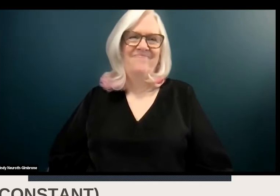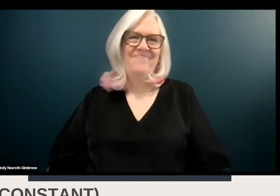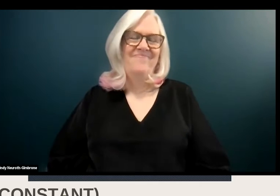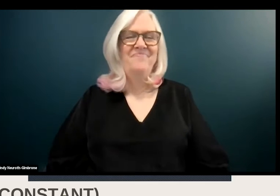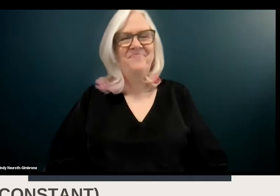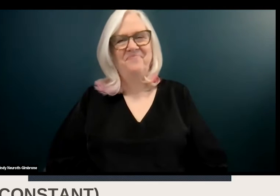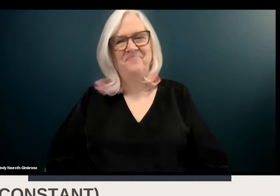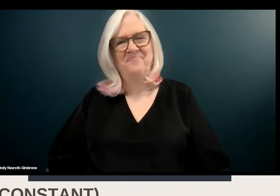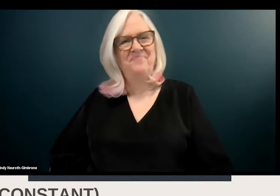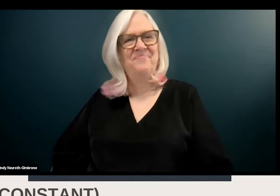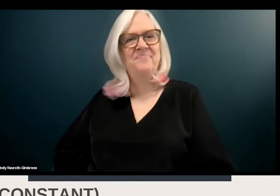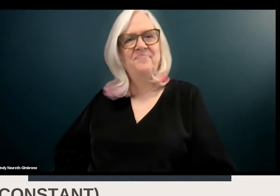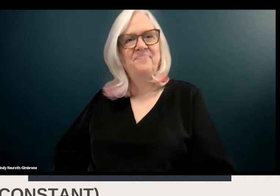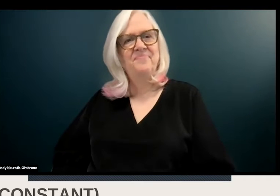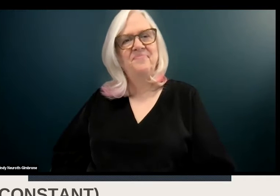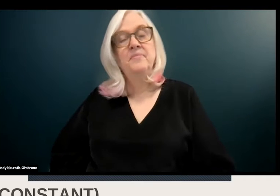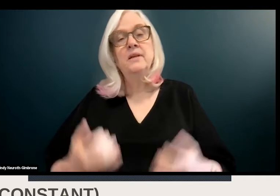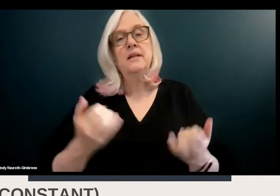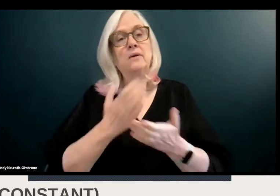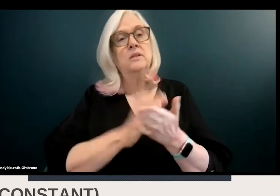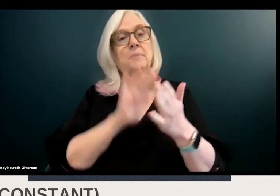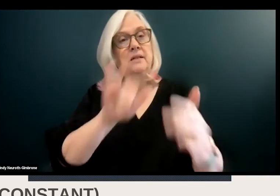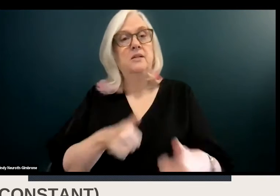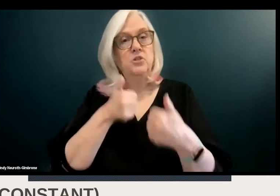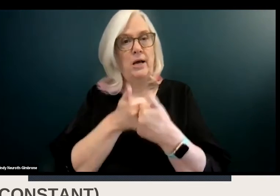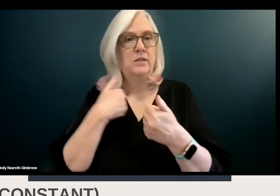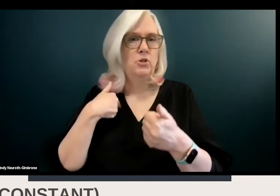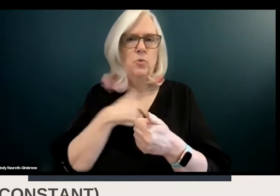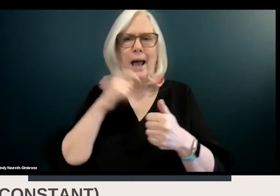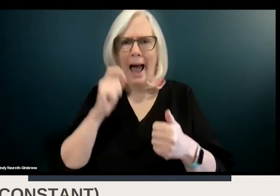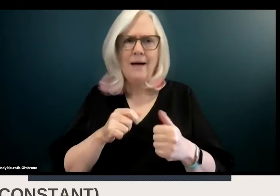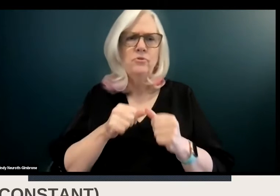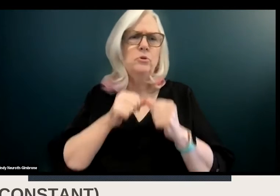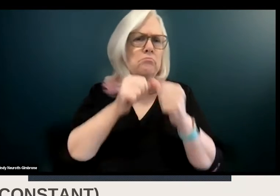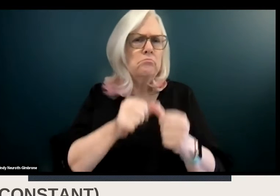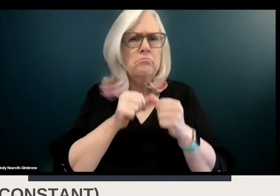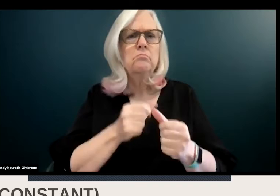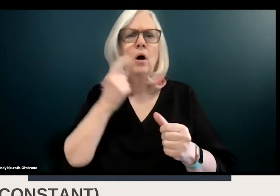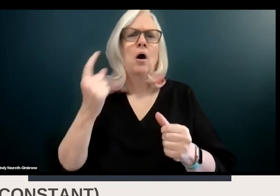All right. So some of the challenges that we have to constantly contend with,